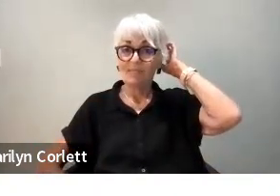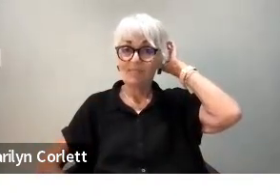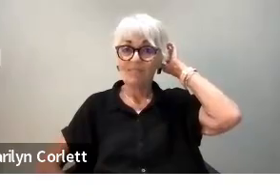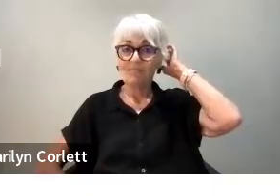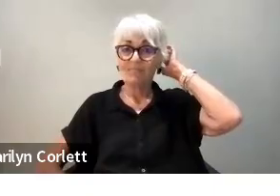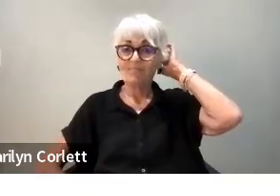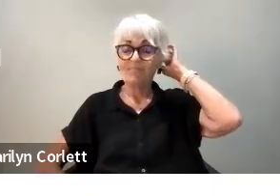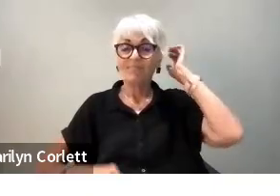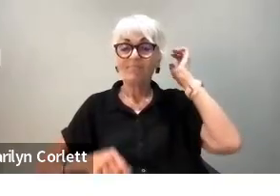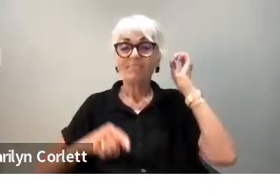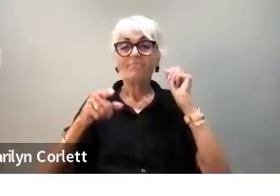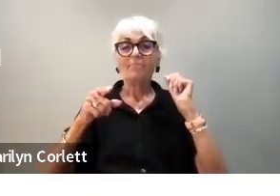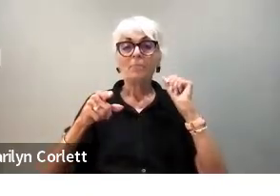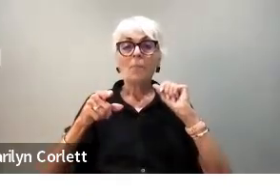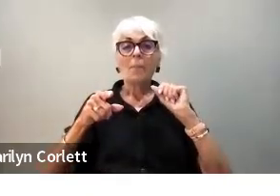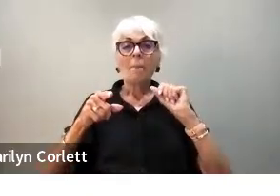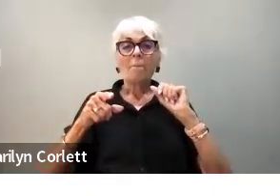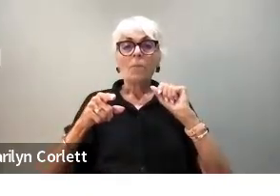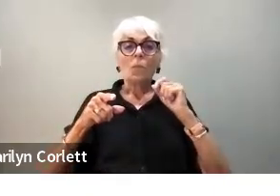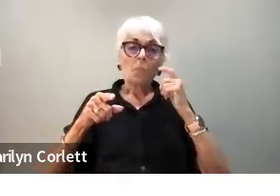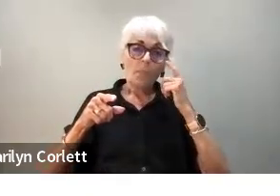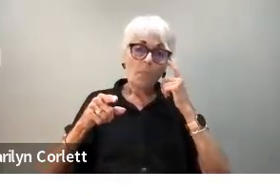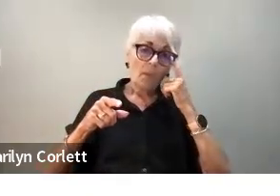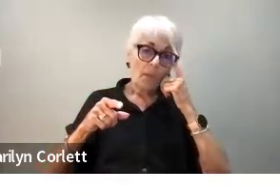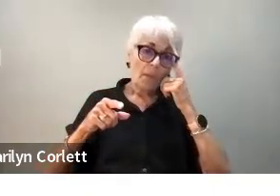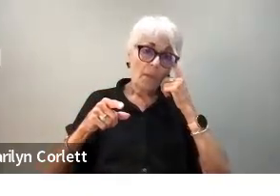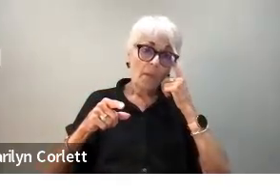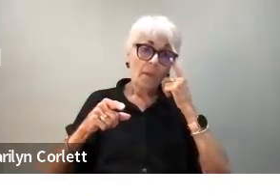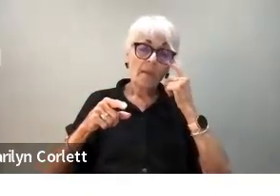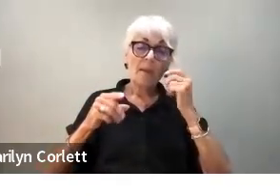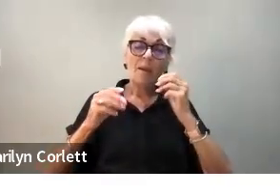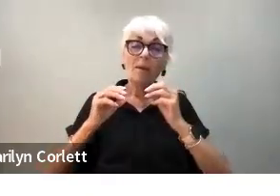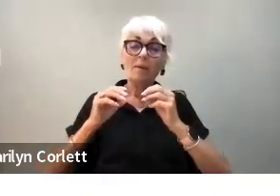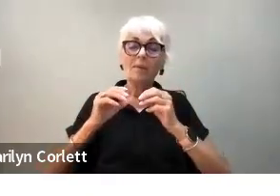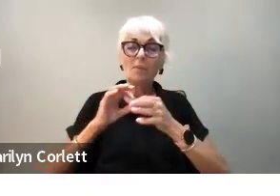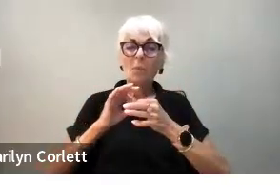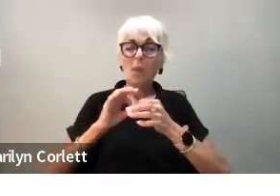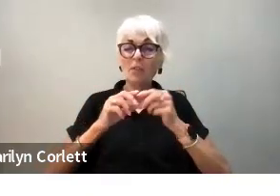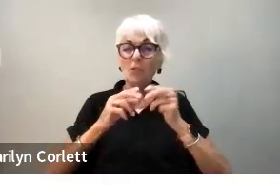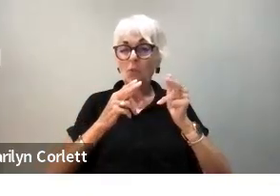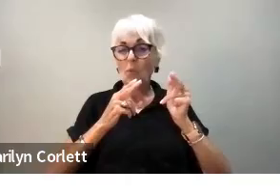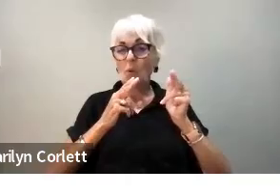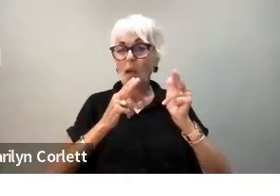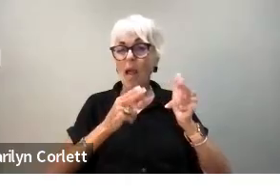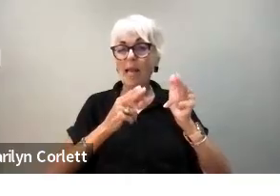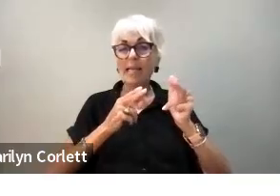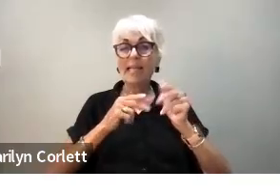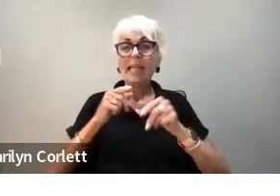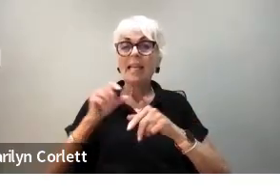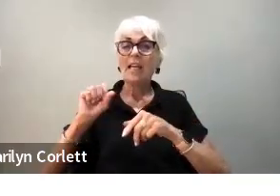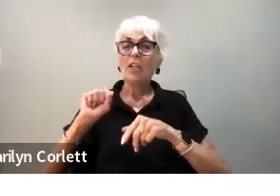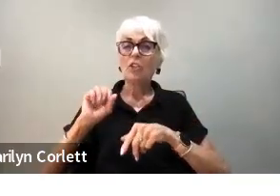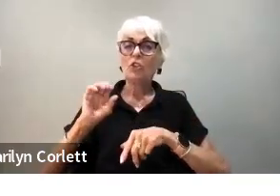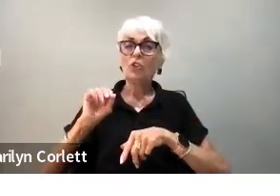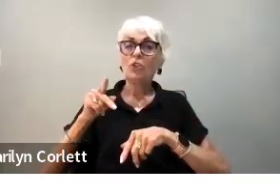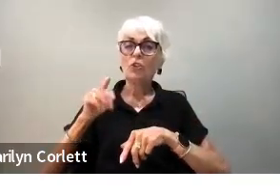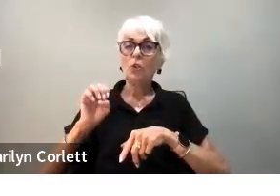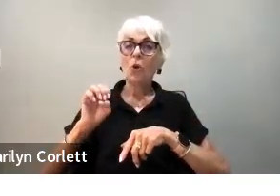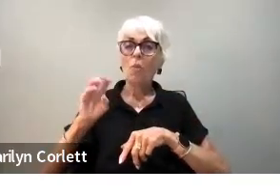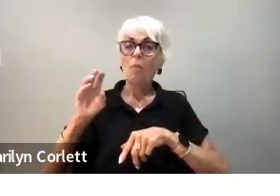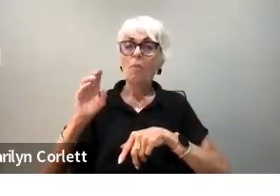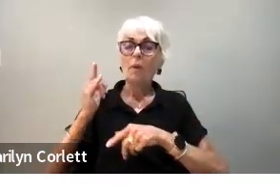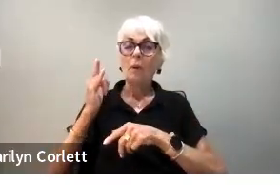And then a little bit more into hunting. This scope is Wi-Fi